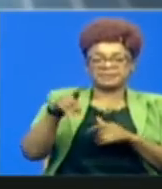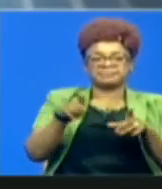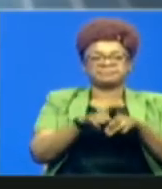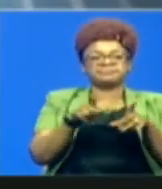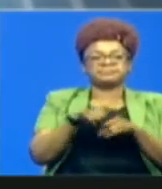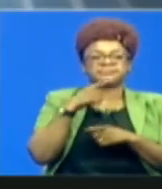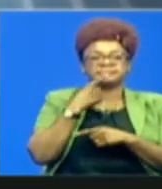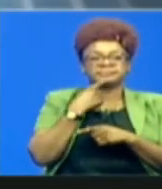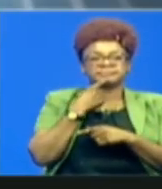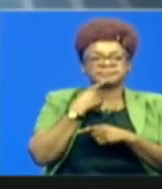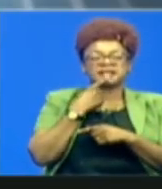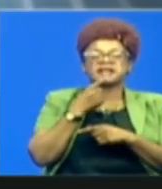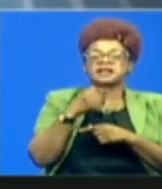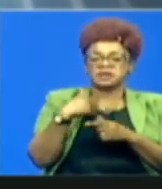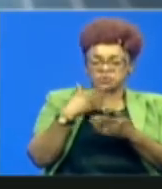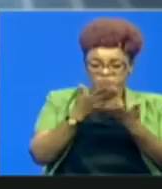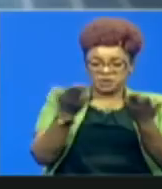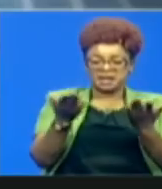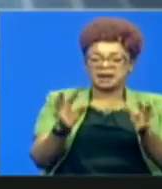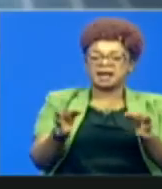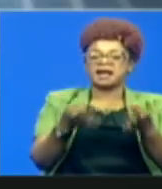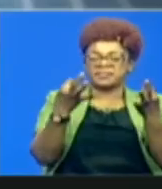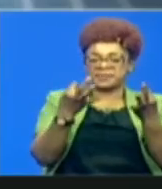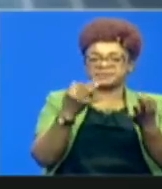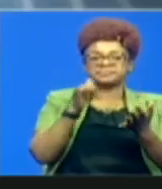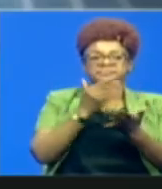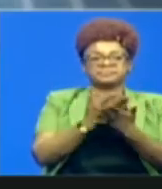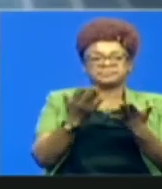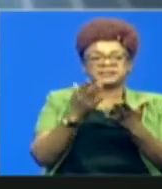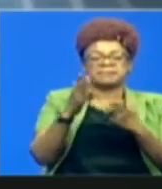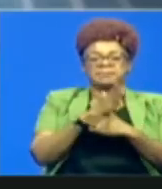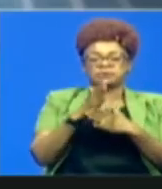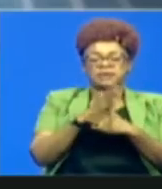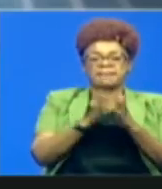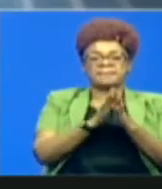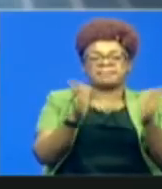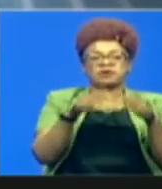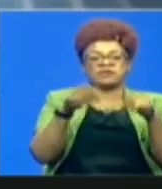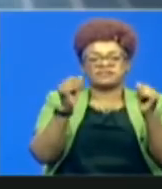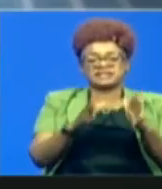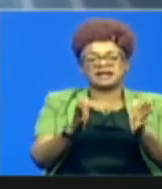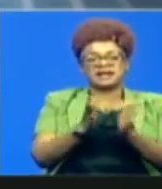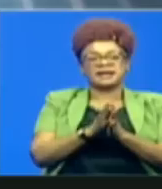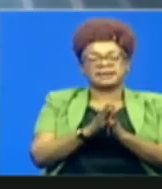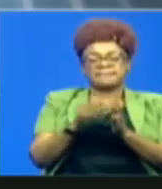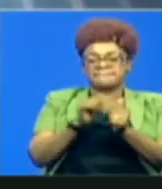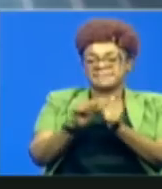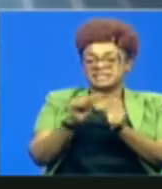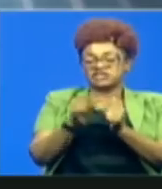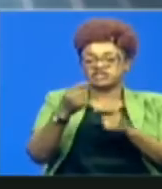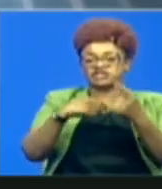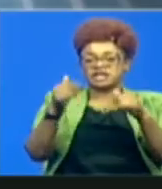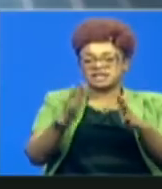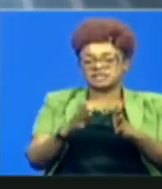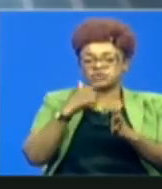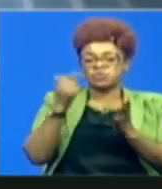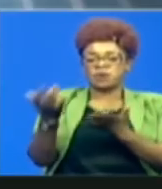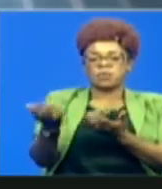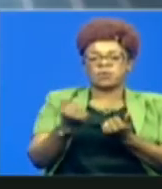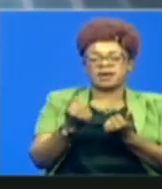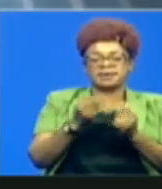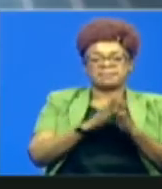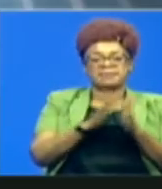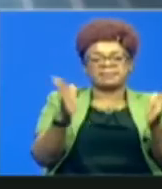says he will unearth a conspiracy between public officers and maize traders who fraudulently acquired public